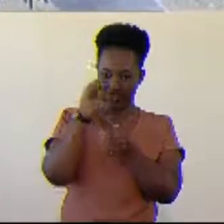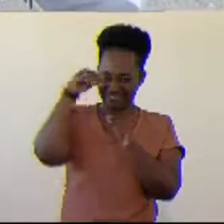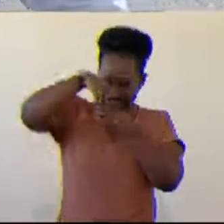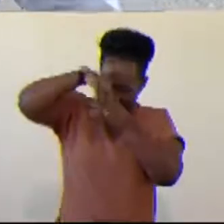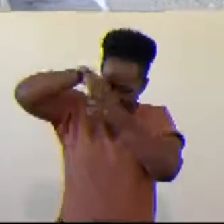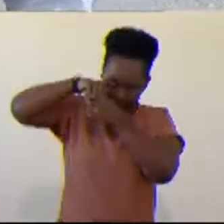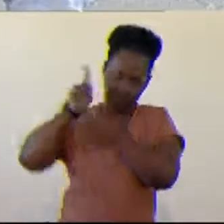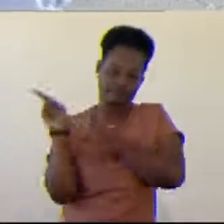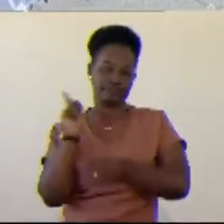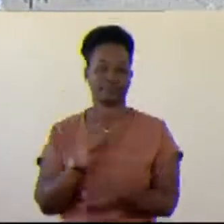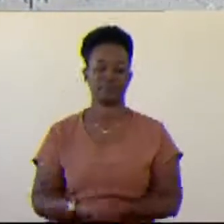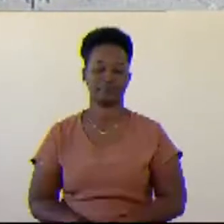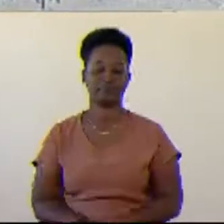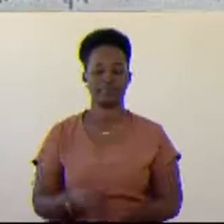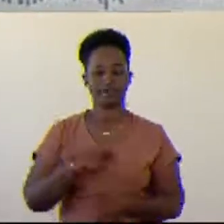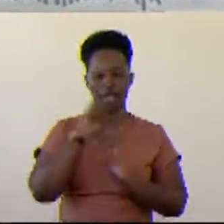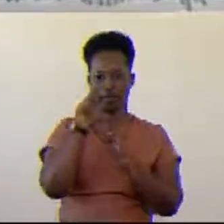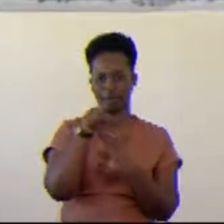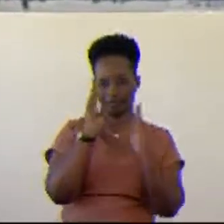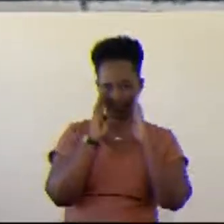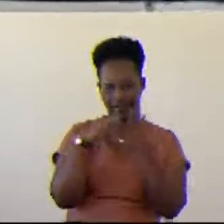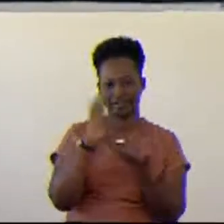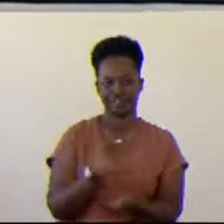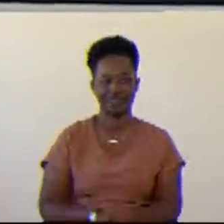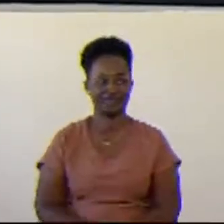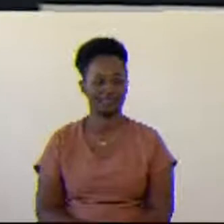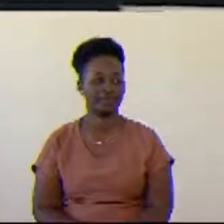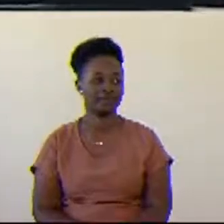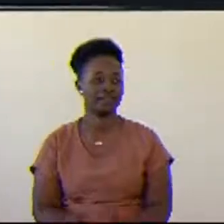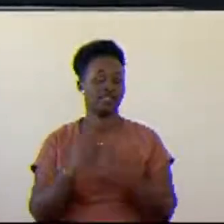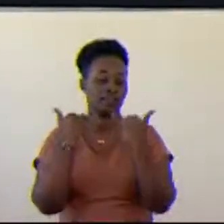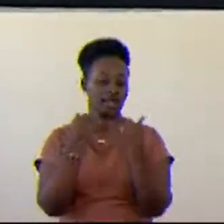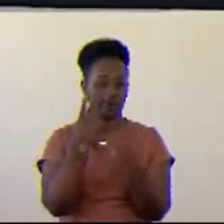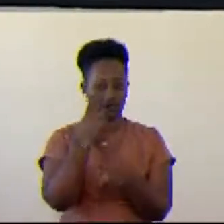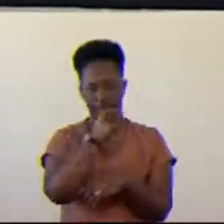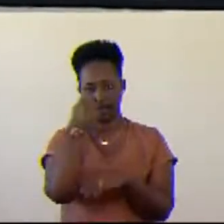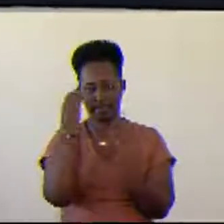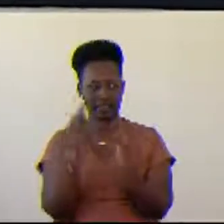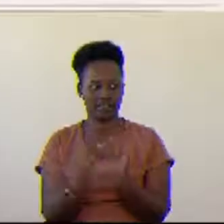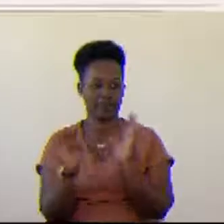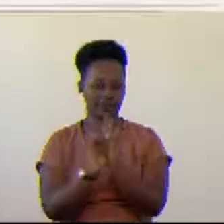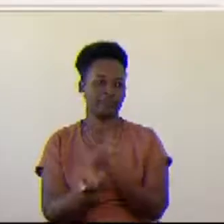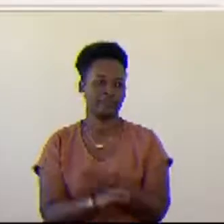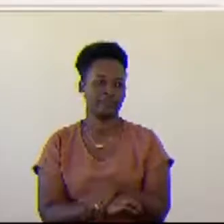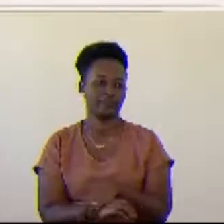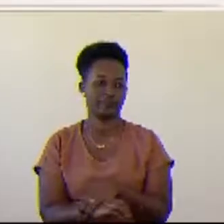there. Okay? I hope you are following on that. Then you have got other objects like, a